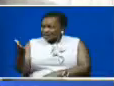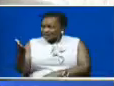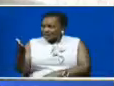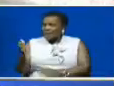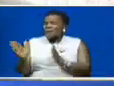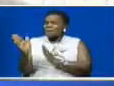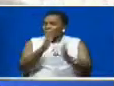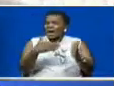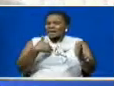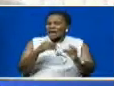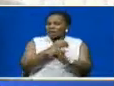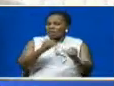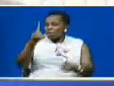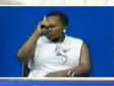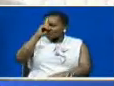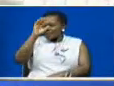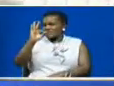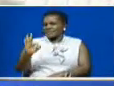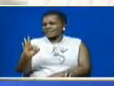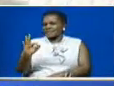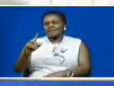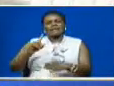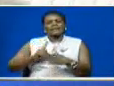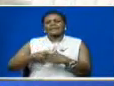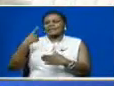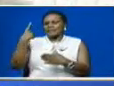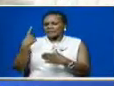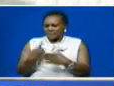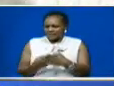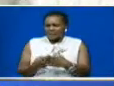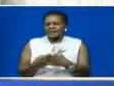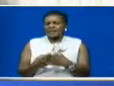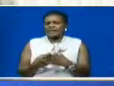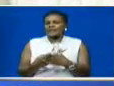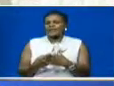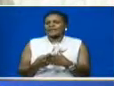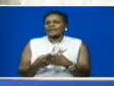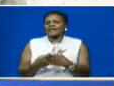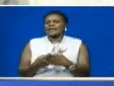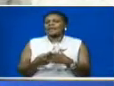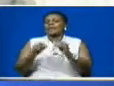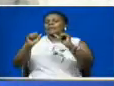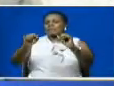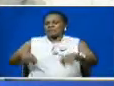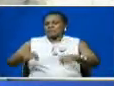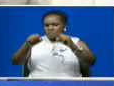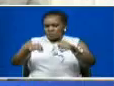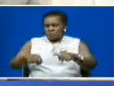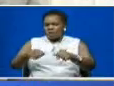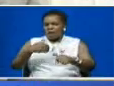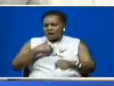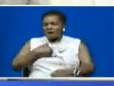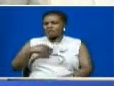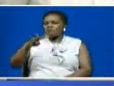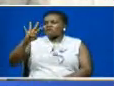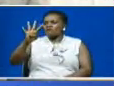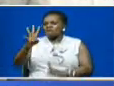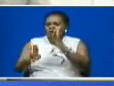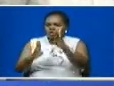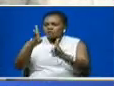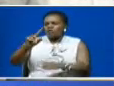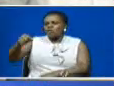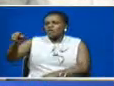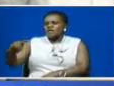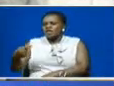don't make very serious decisions on continuing with the schooling, we shall find ourselves with about 4 million students